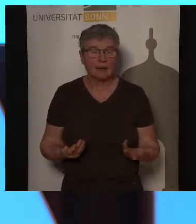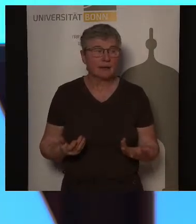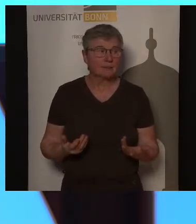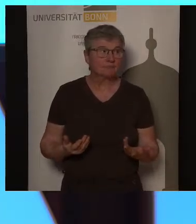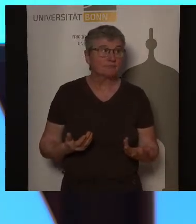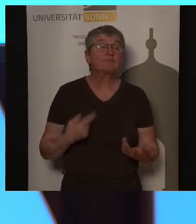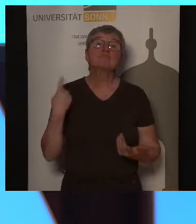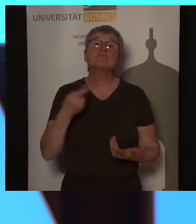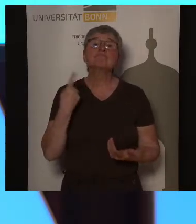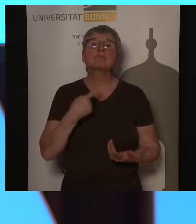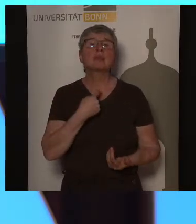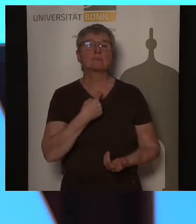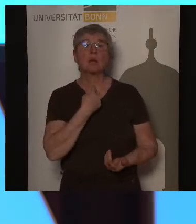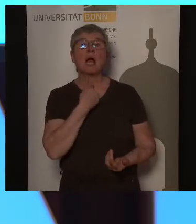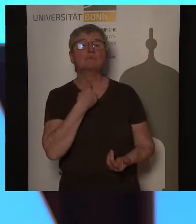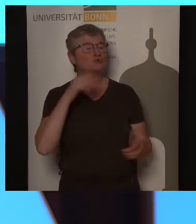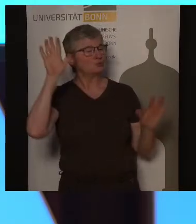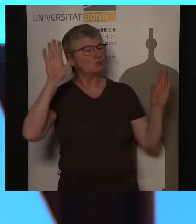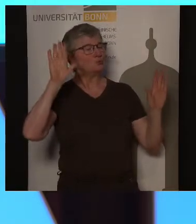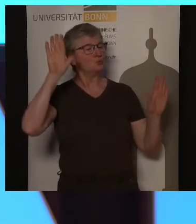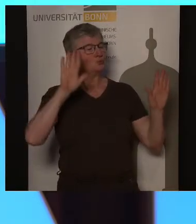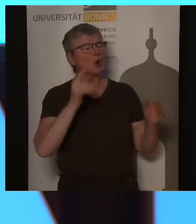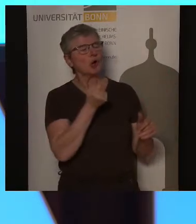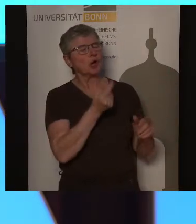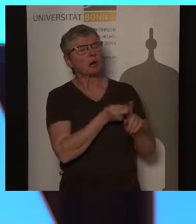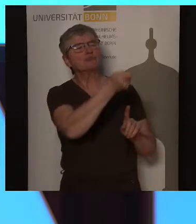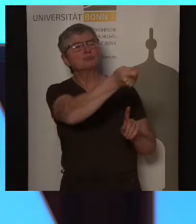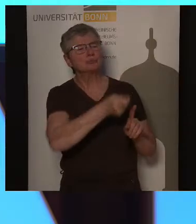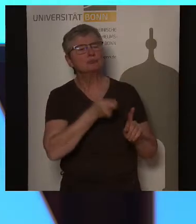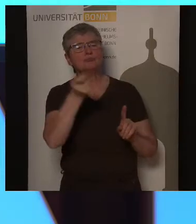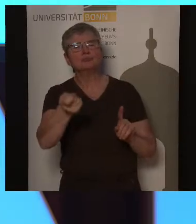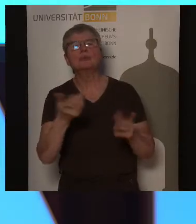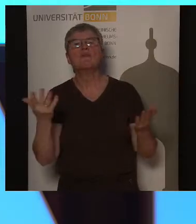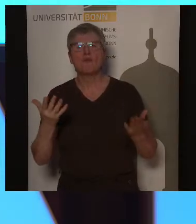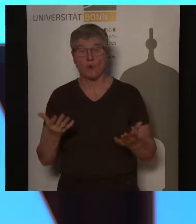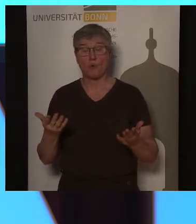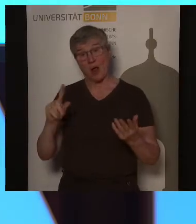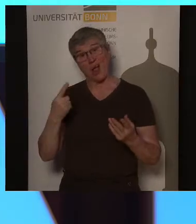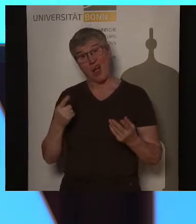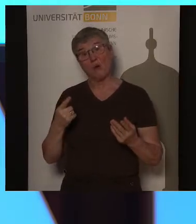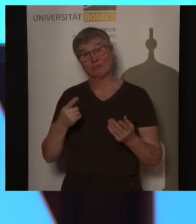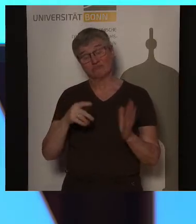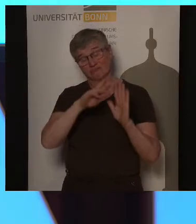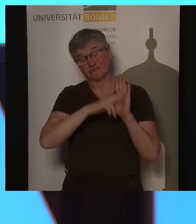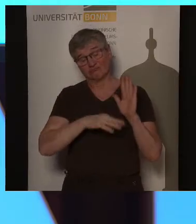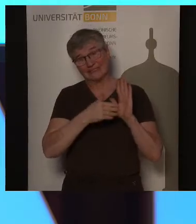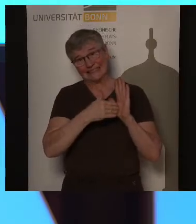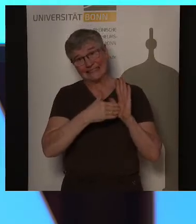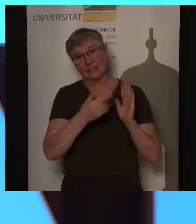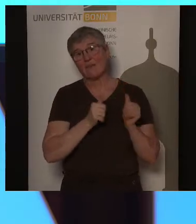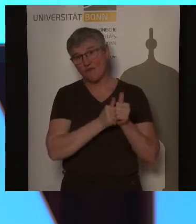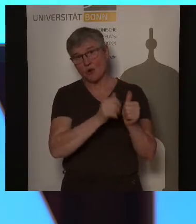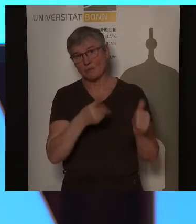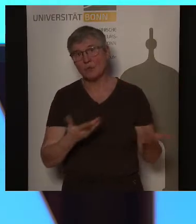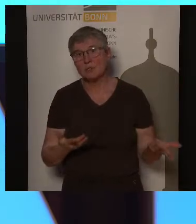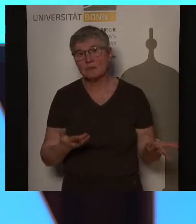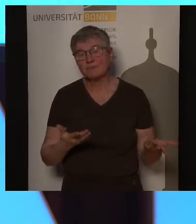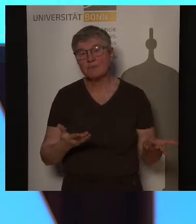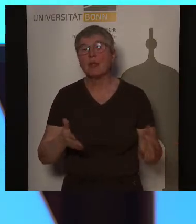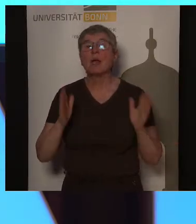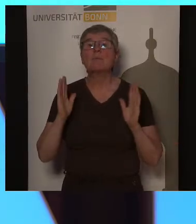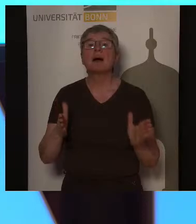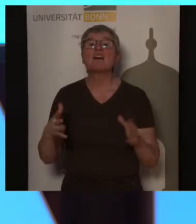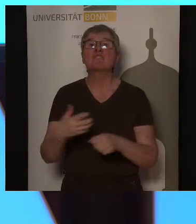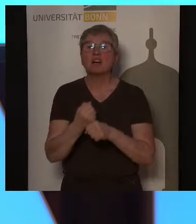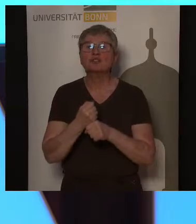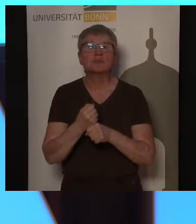this funding is important because we use this money for parties, for example, but also for other help offers to you.